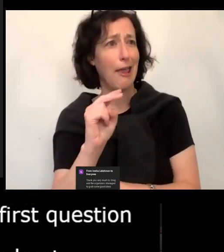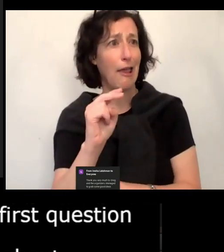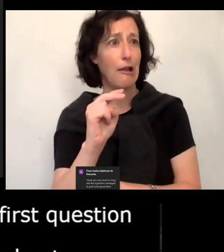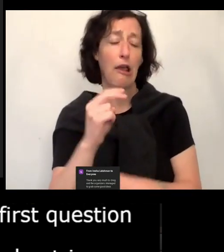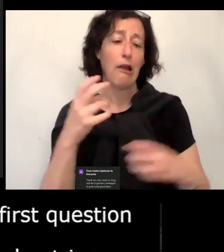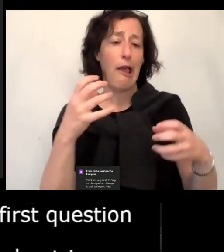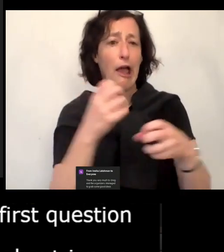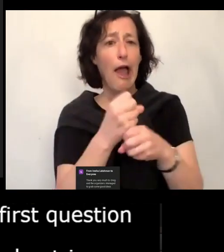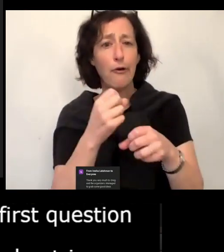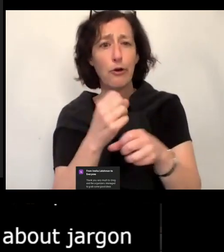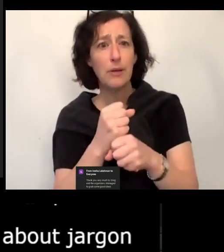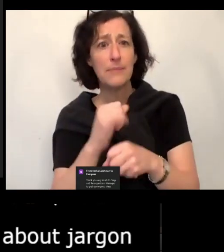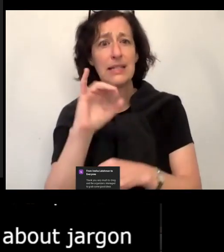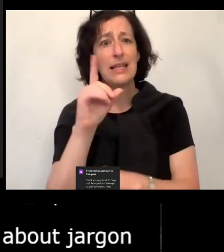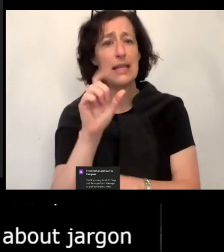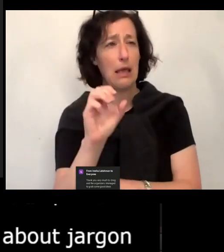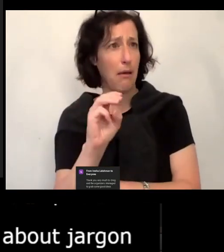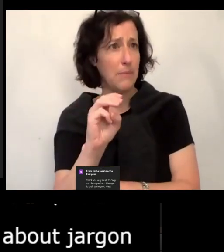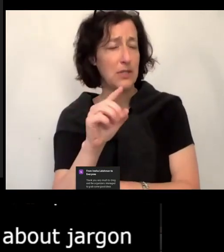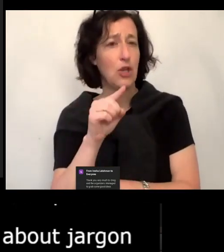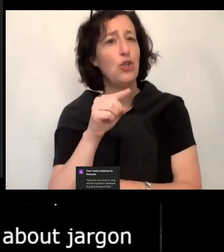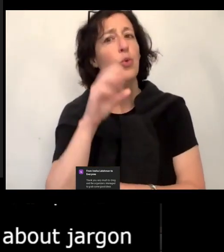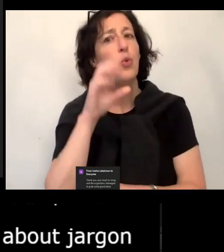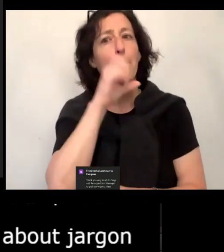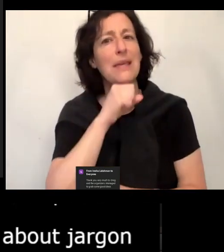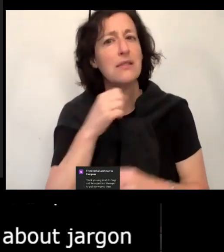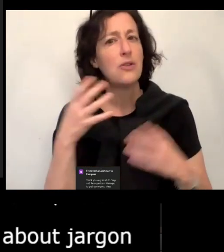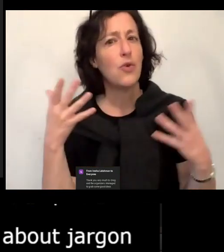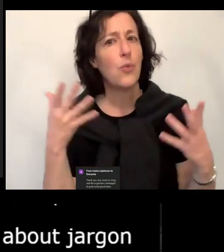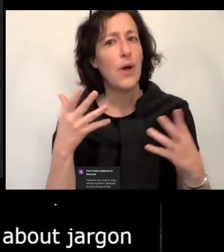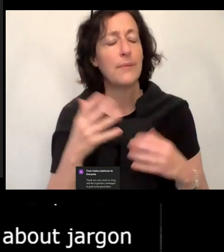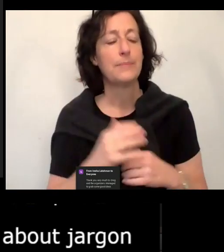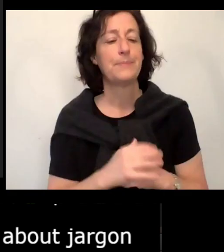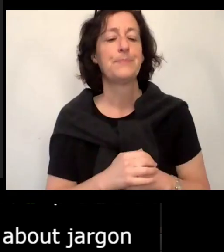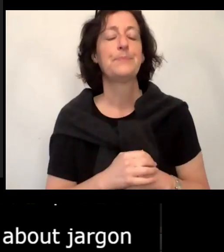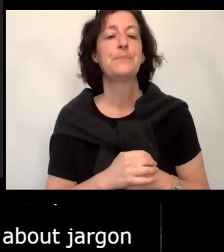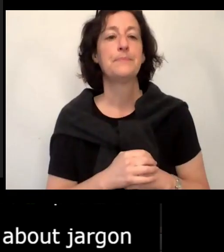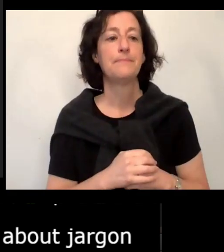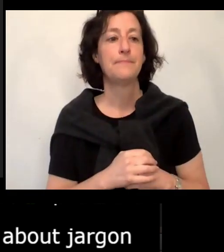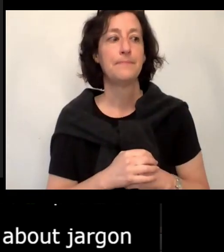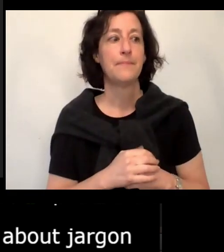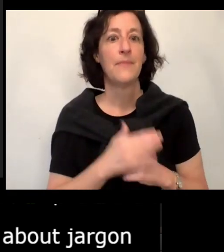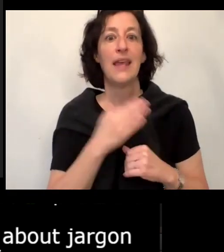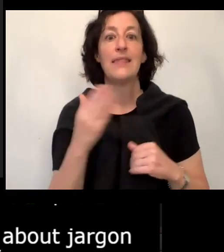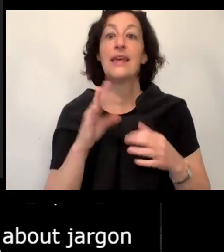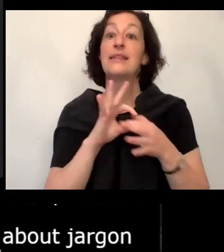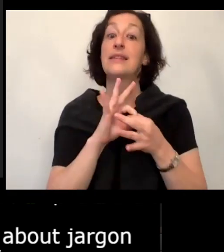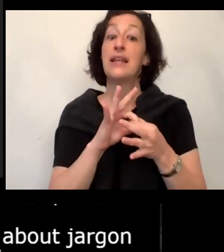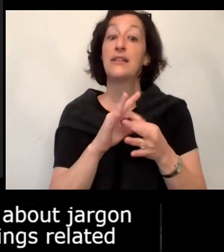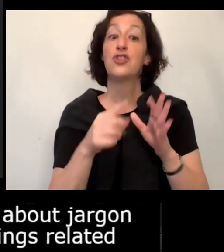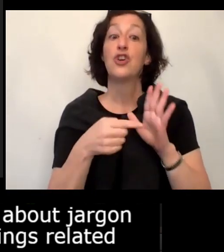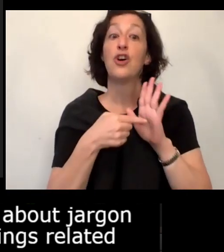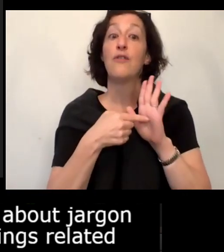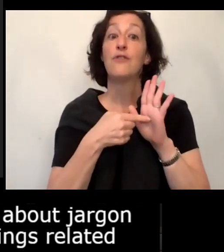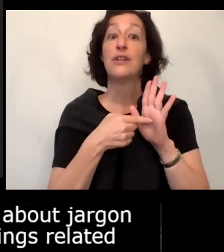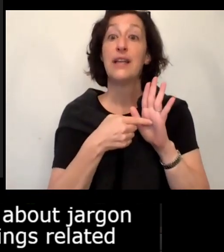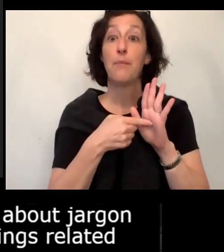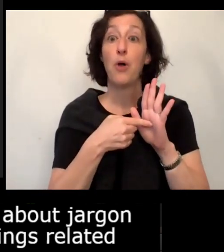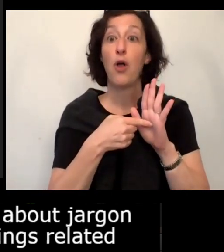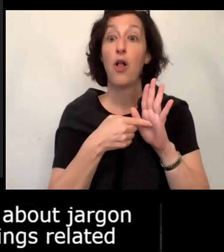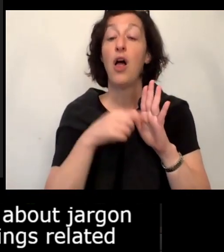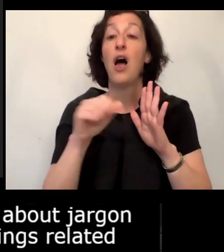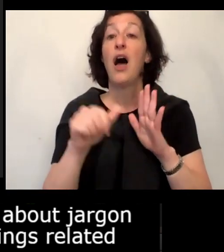idiomatic language, what you missed was things related to, for example, inserting foreign languages into